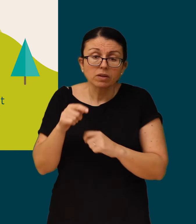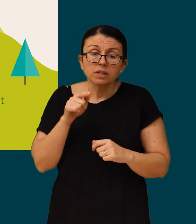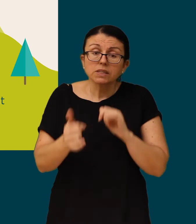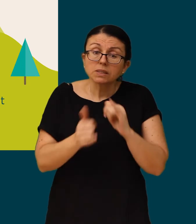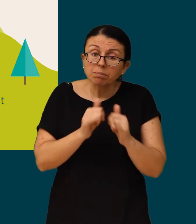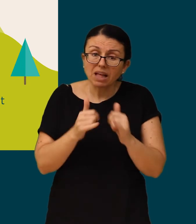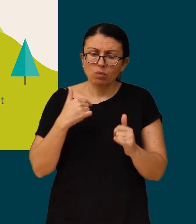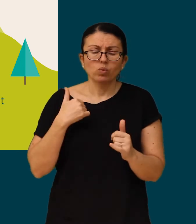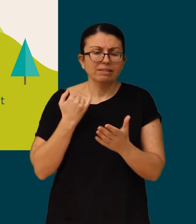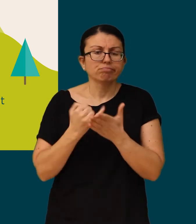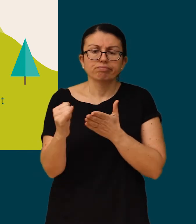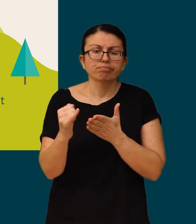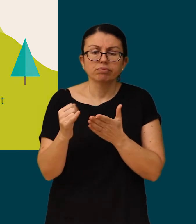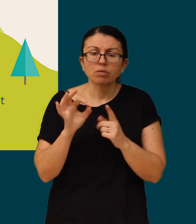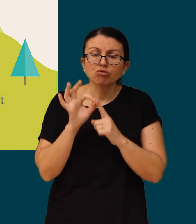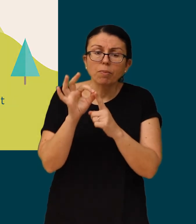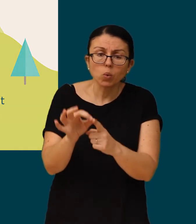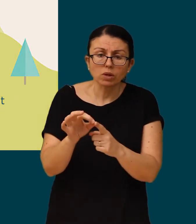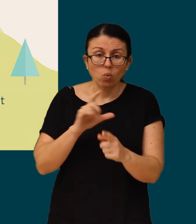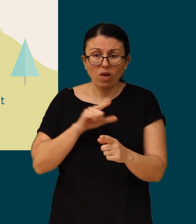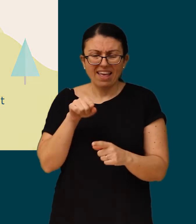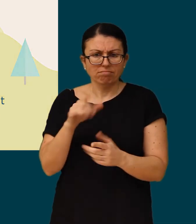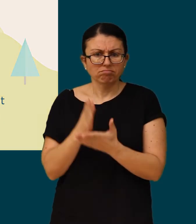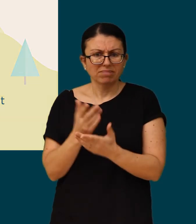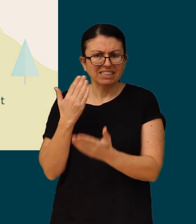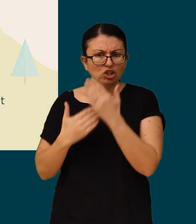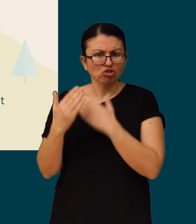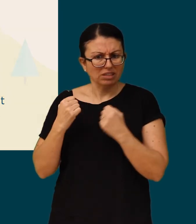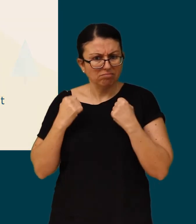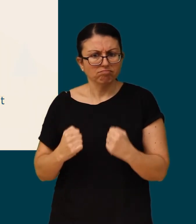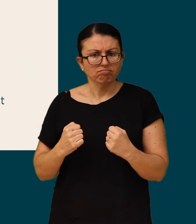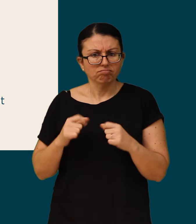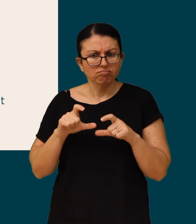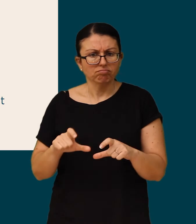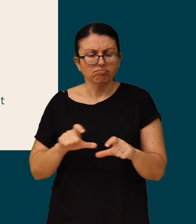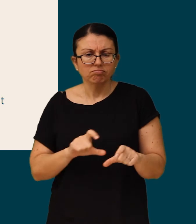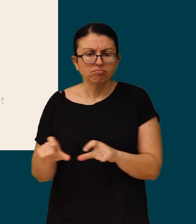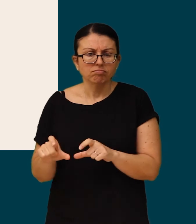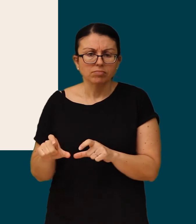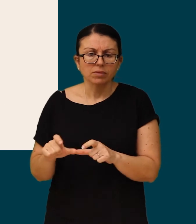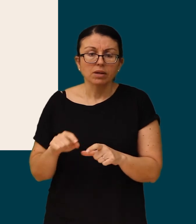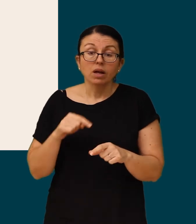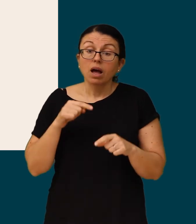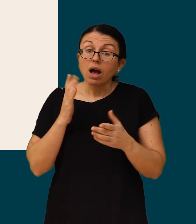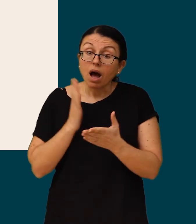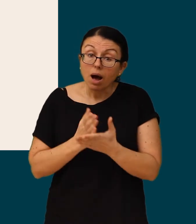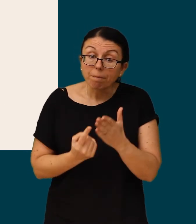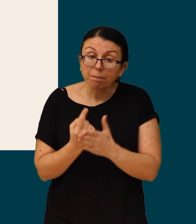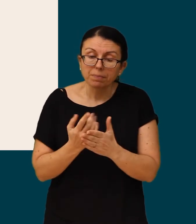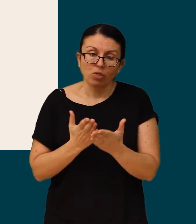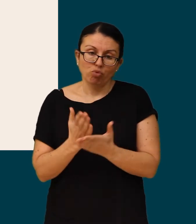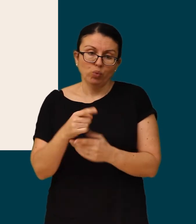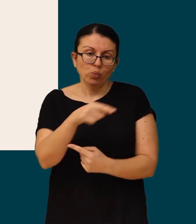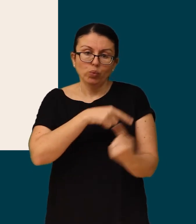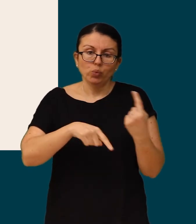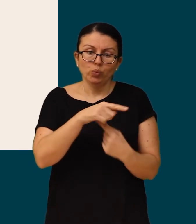Sometimes we will object to a proposed development because of its impact on the historic environment. Where we do this,